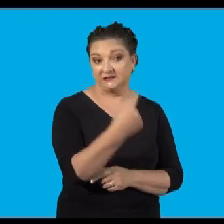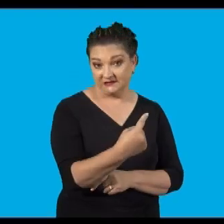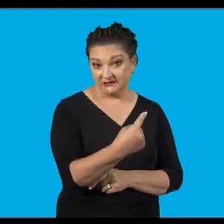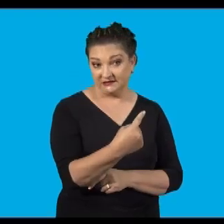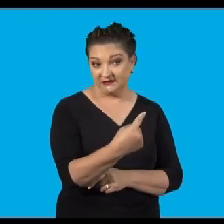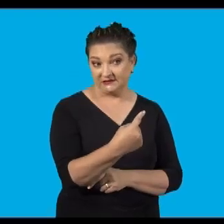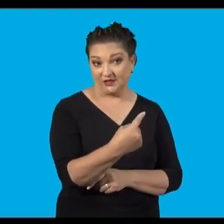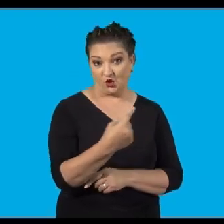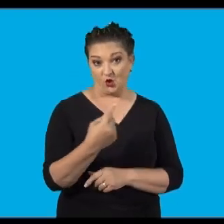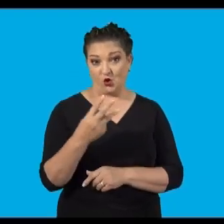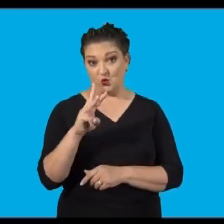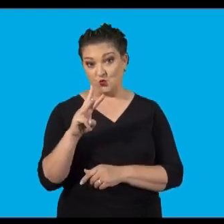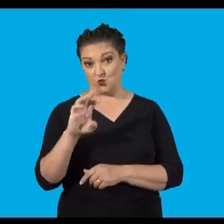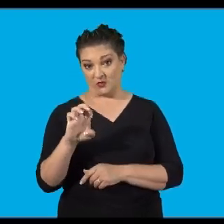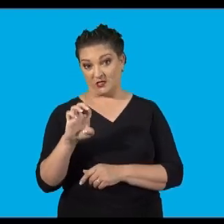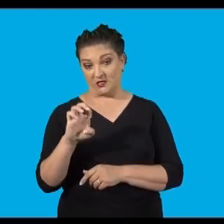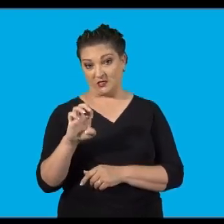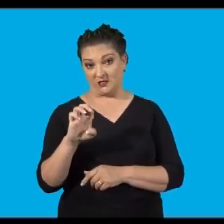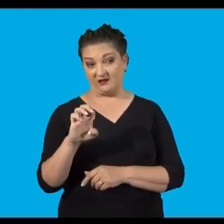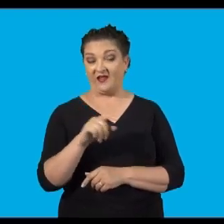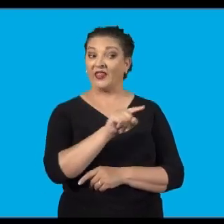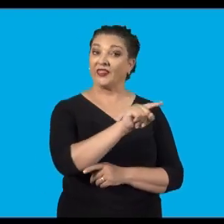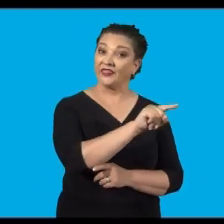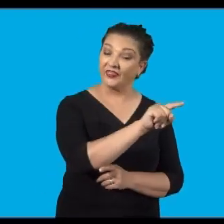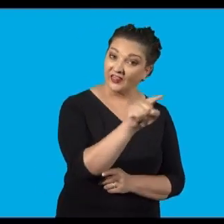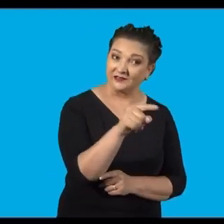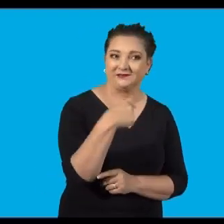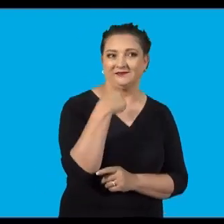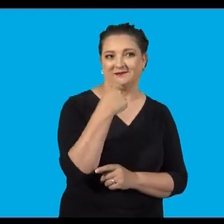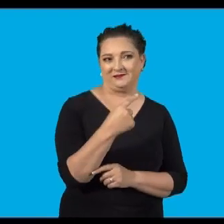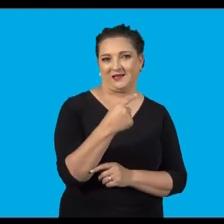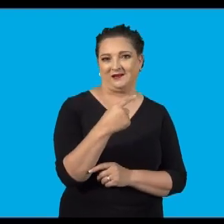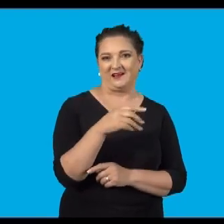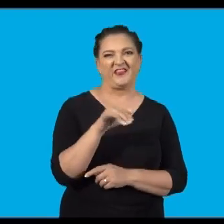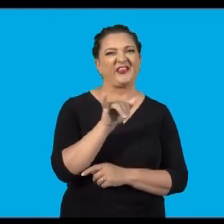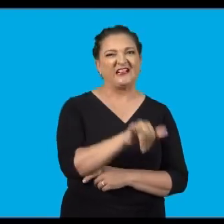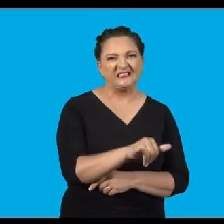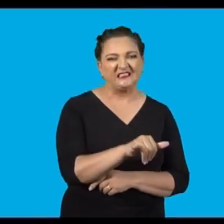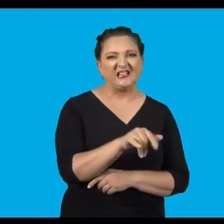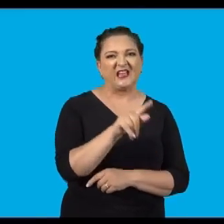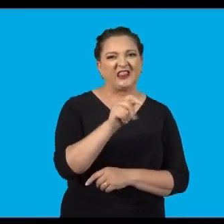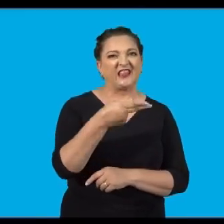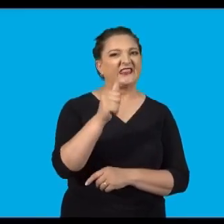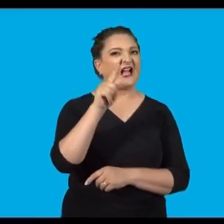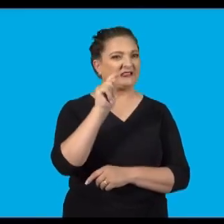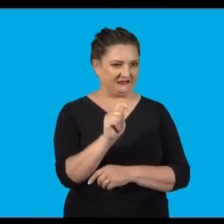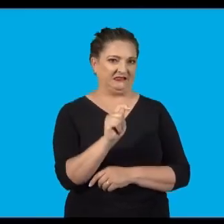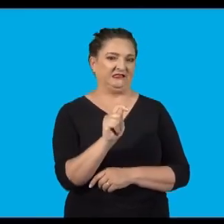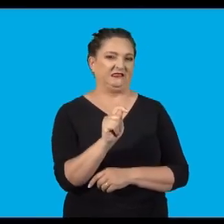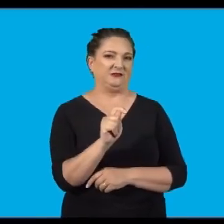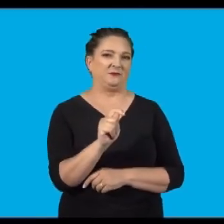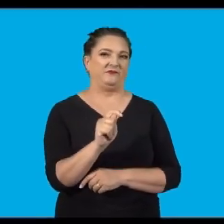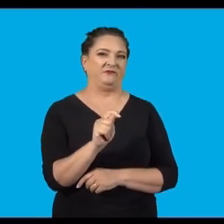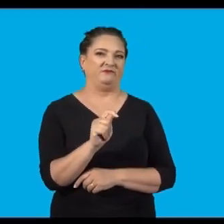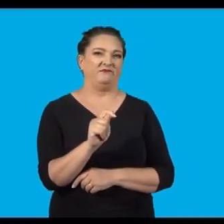said, look at the pronoun change for we to they. All right, said that. There's my little that. The magic